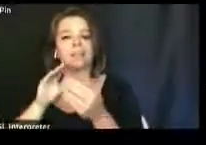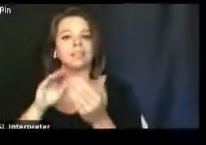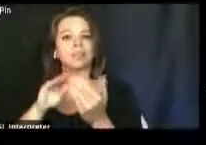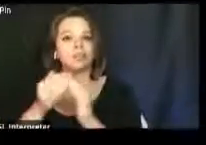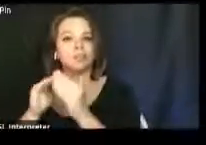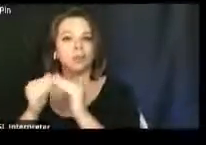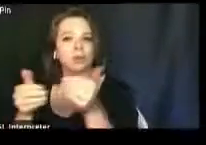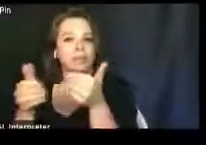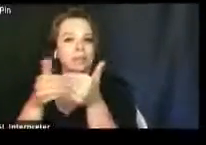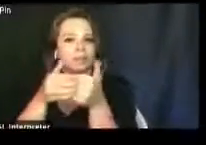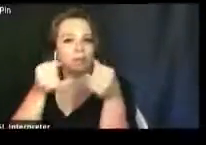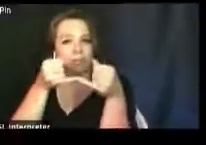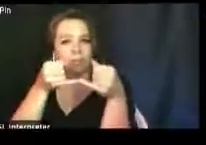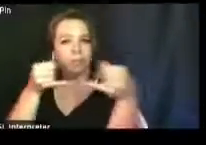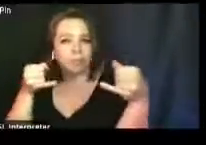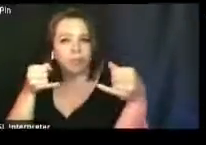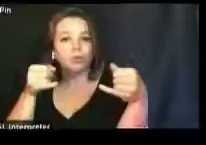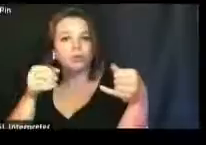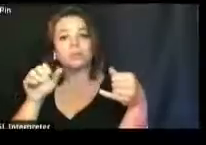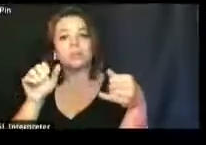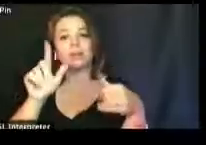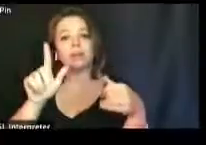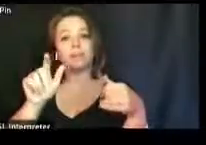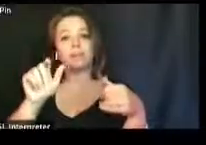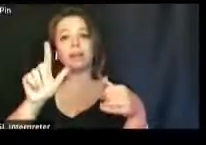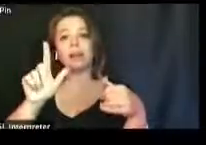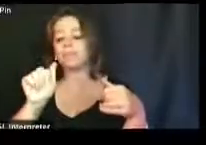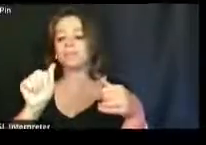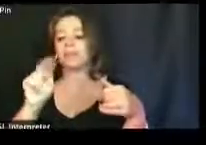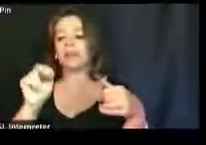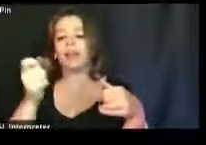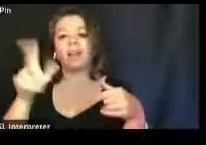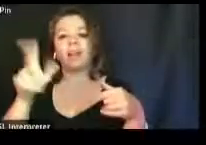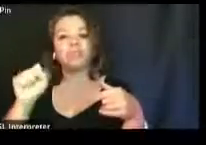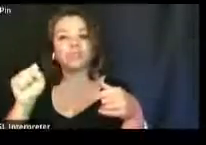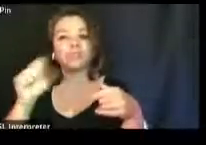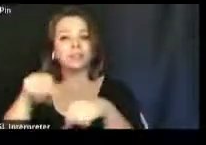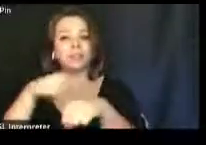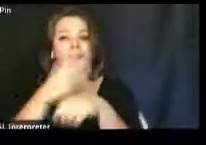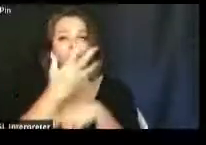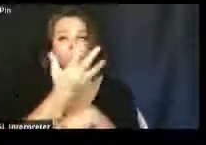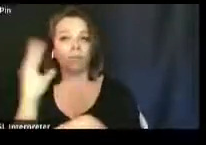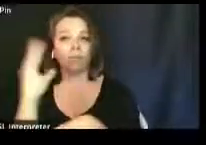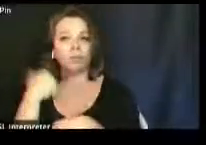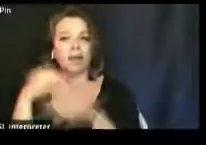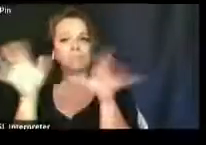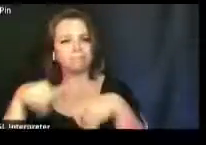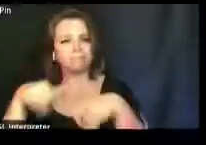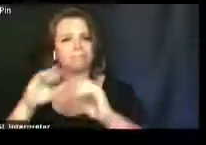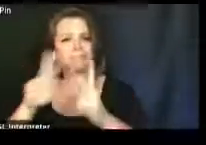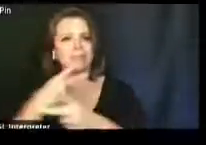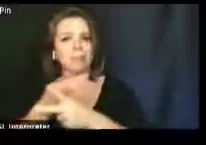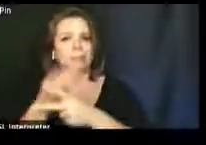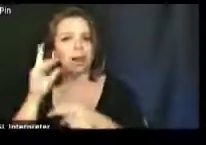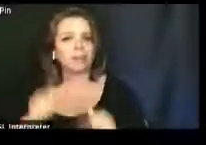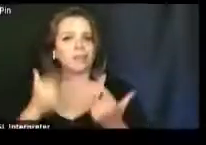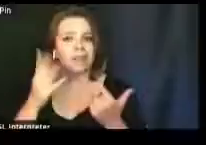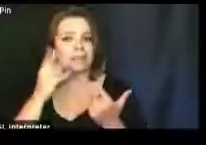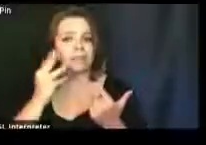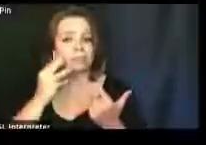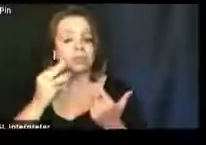the Angeles National Forest, and we share the same type of life experiences. For